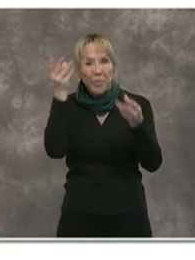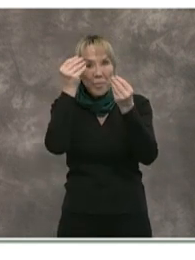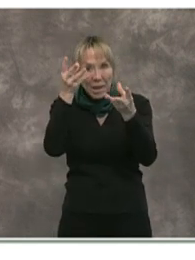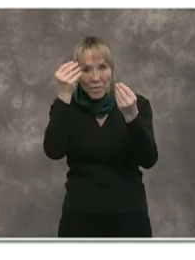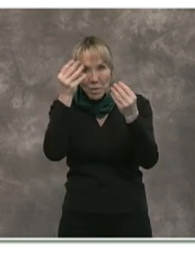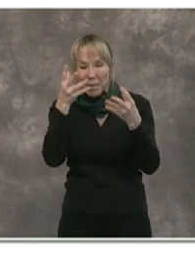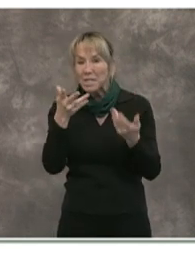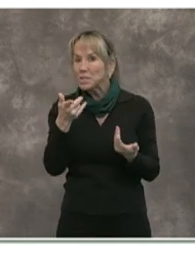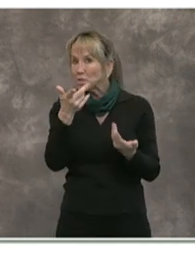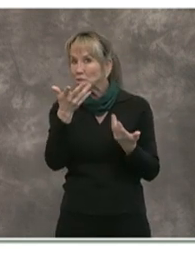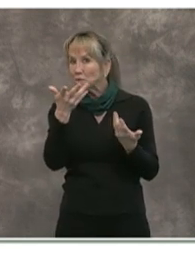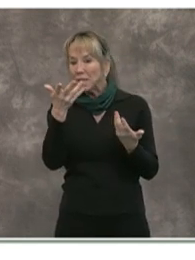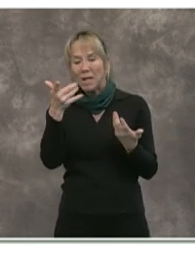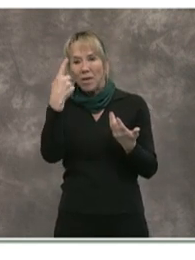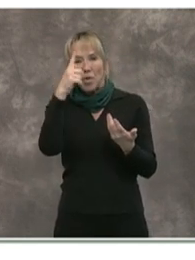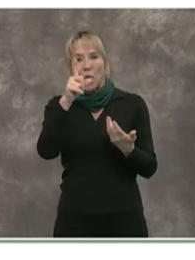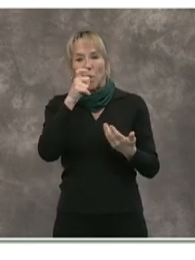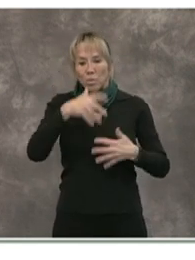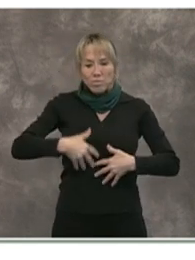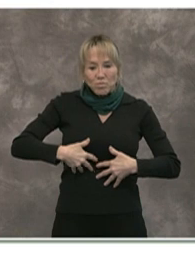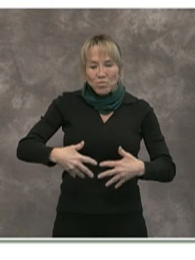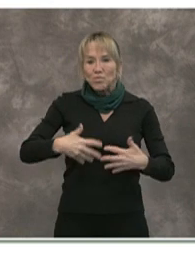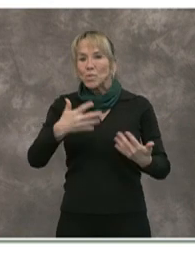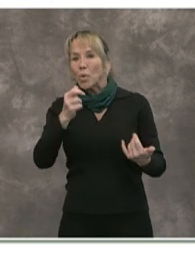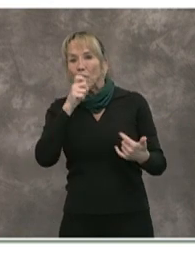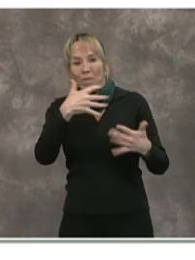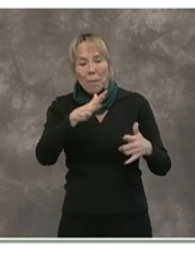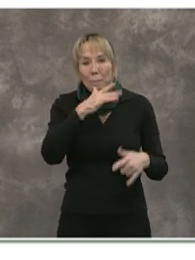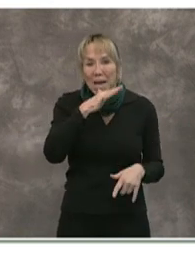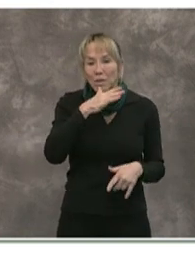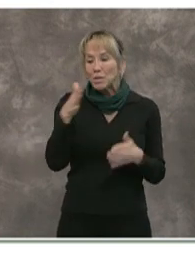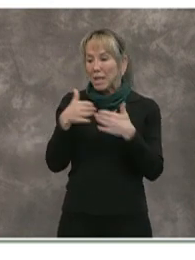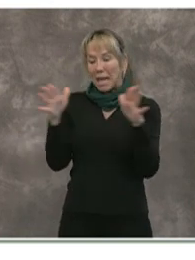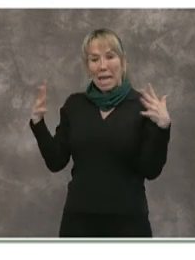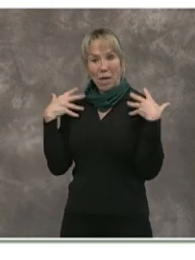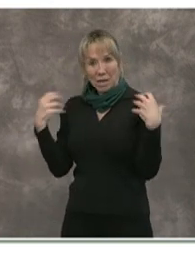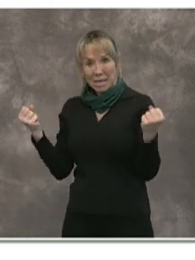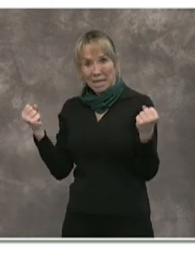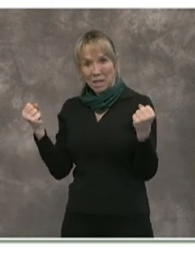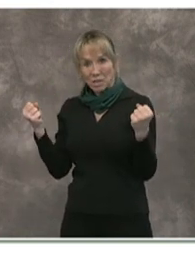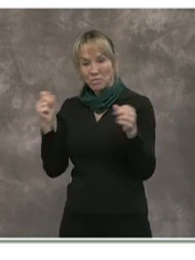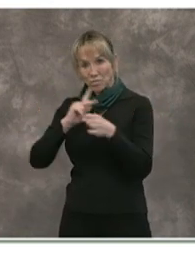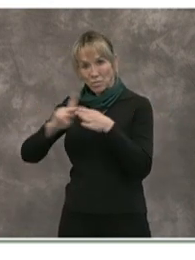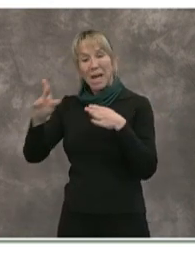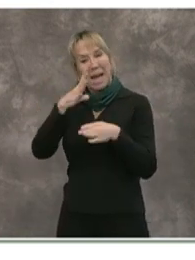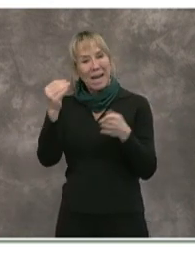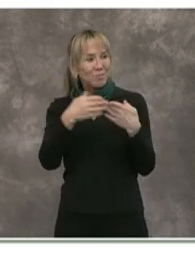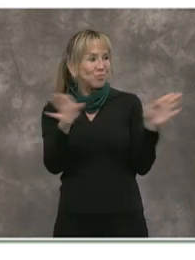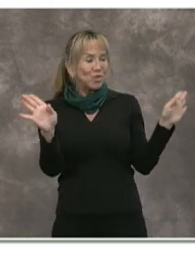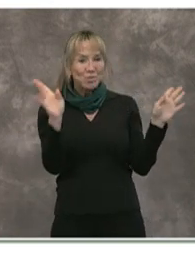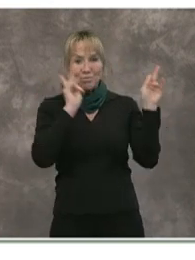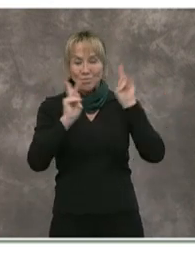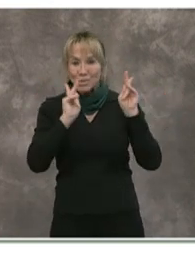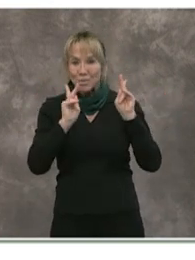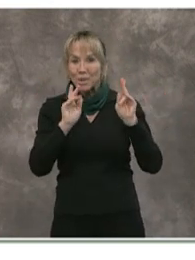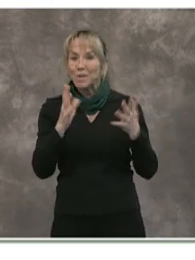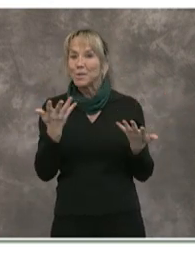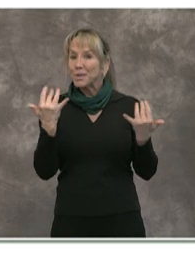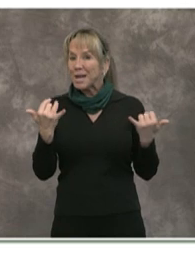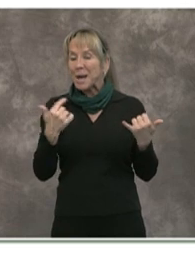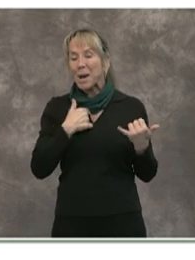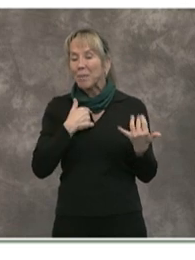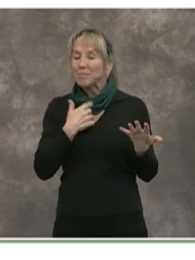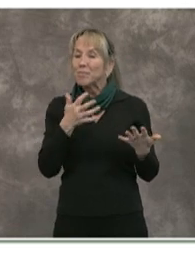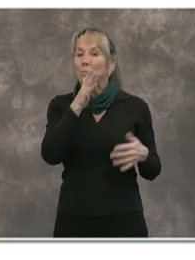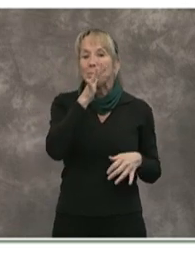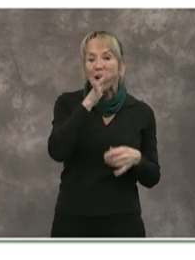service is available to mothers, healthcare professionals, and the general public. For these reasons, I am pleased to announce that Mother